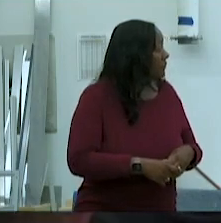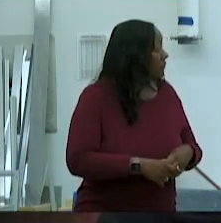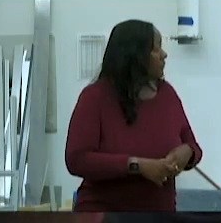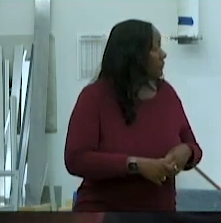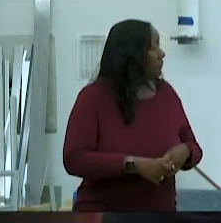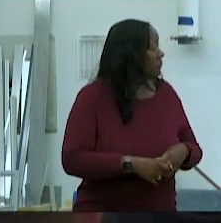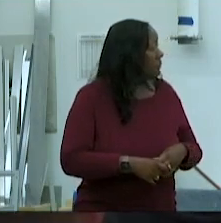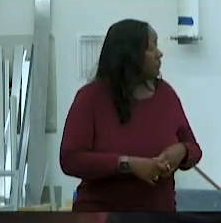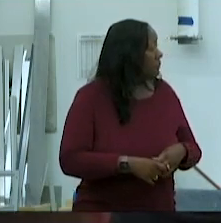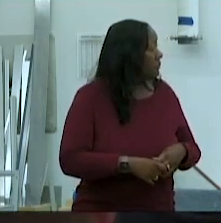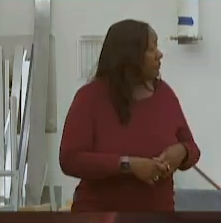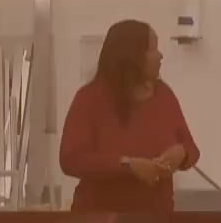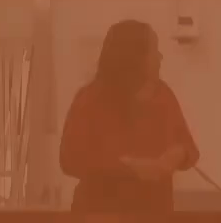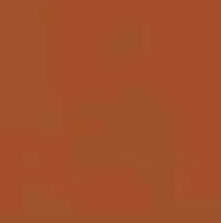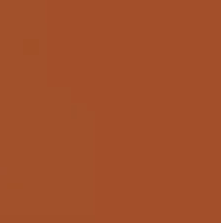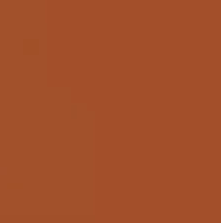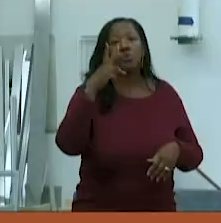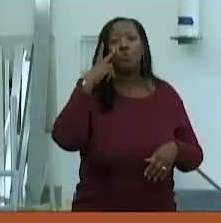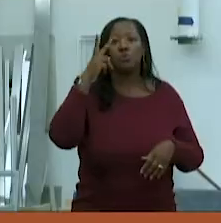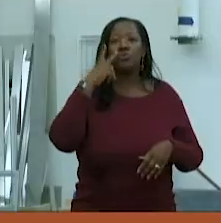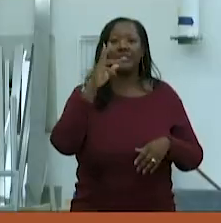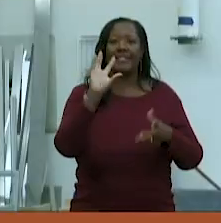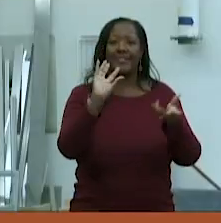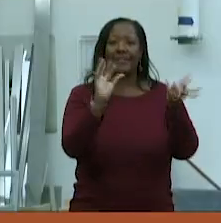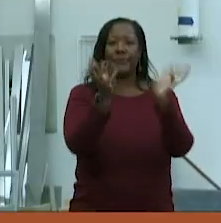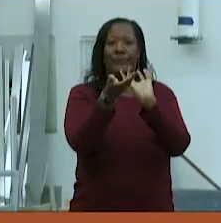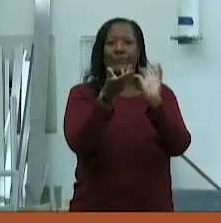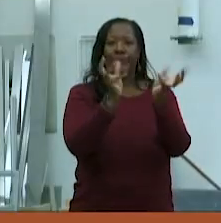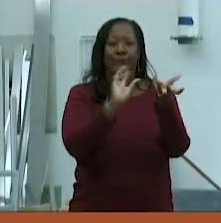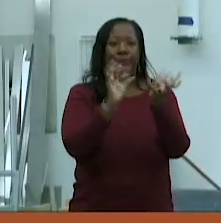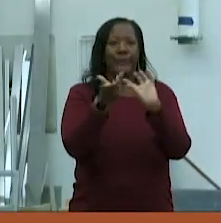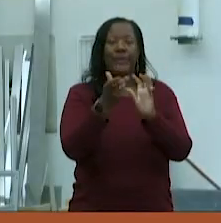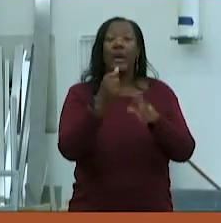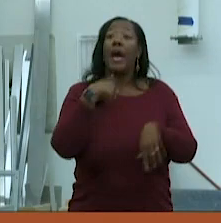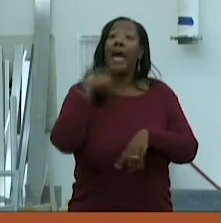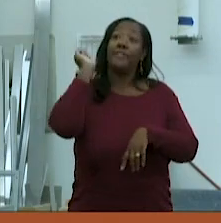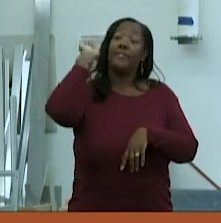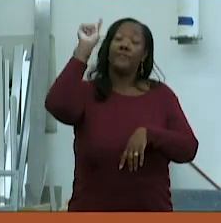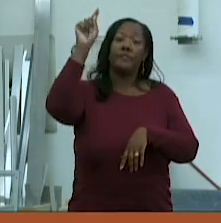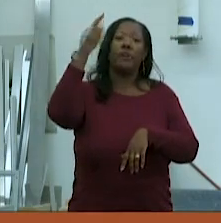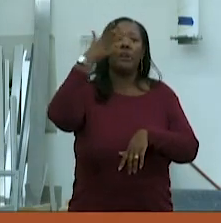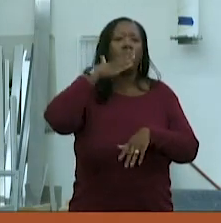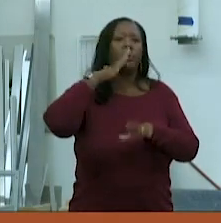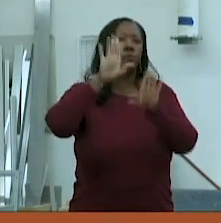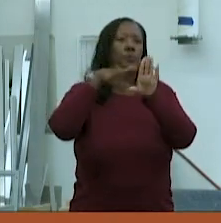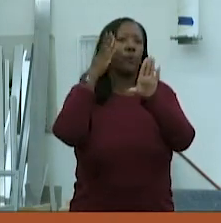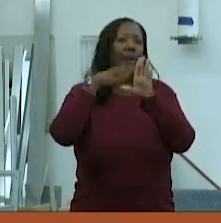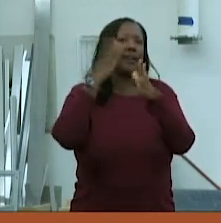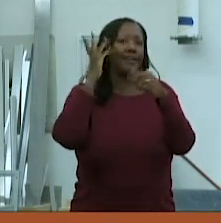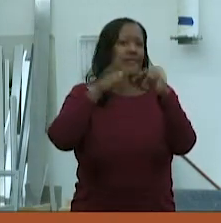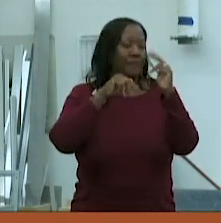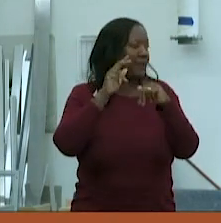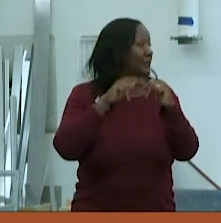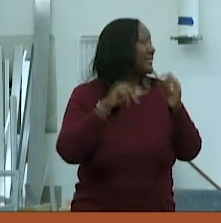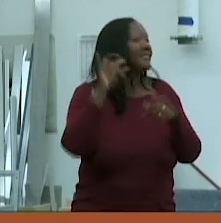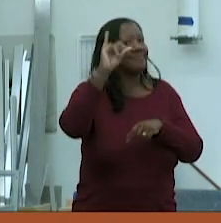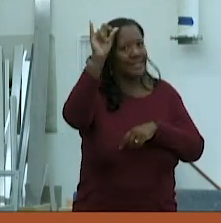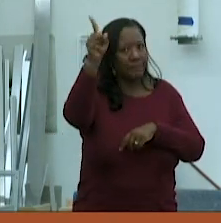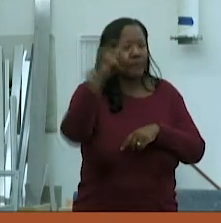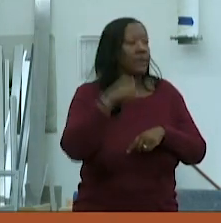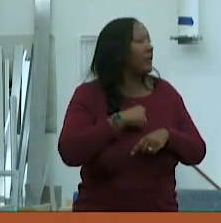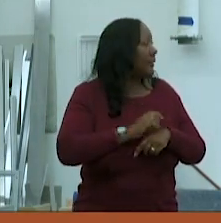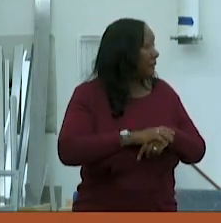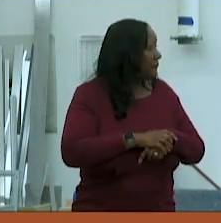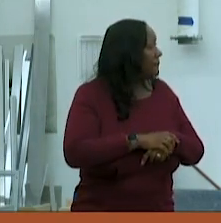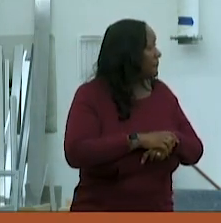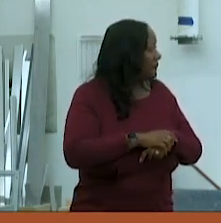pushing back is what you see at the top of a door in a building. And that was because the interactive needed a reset.